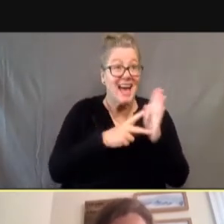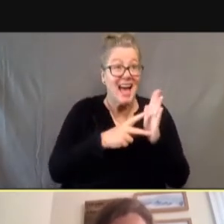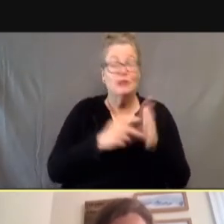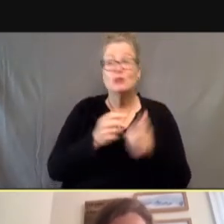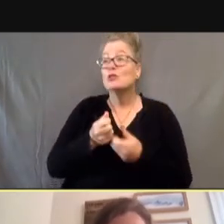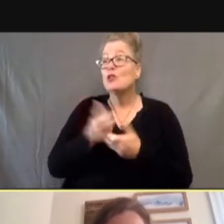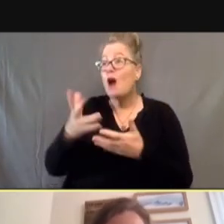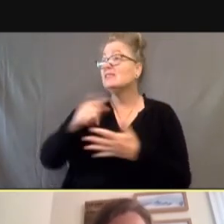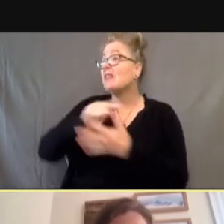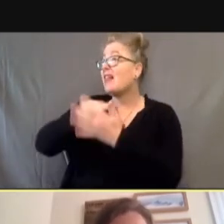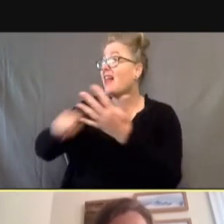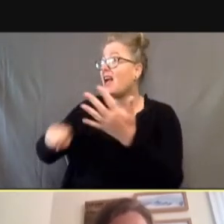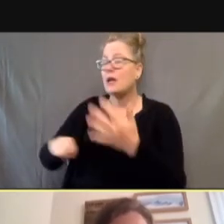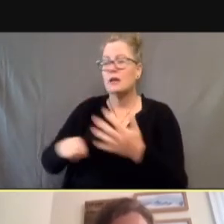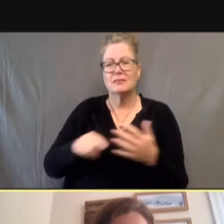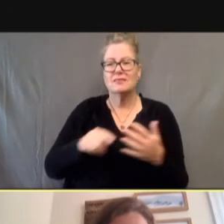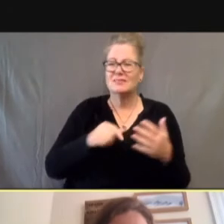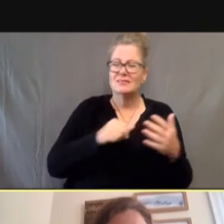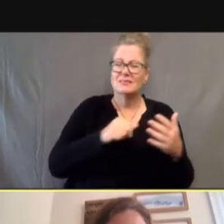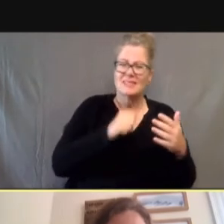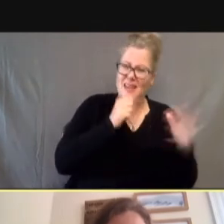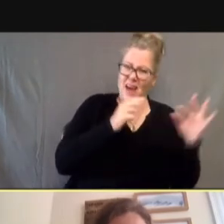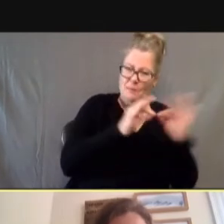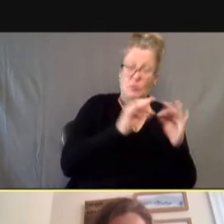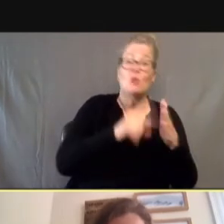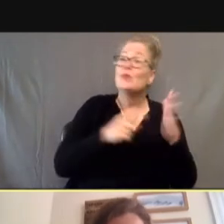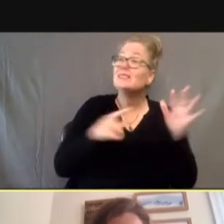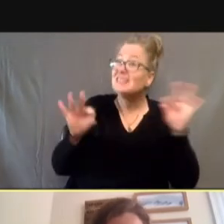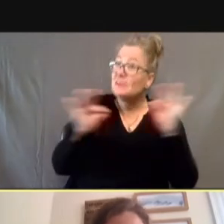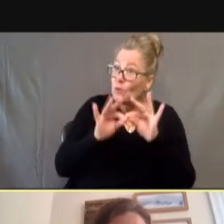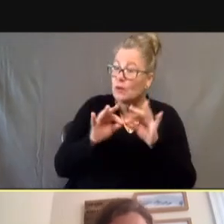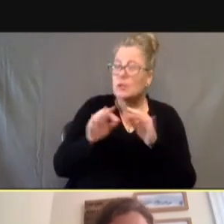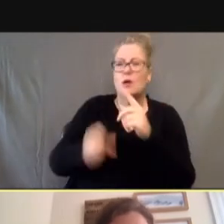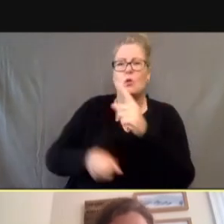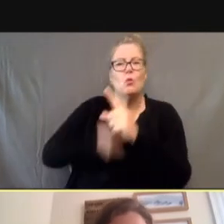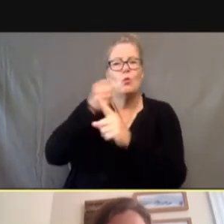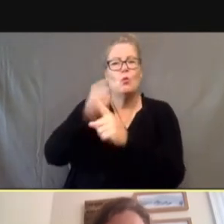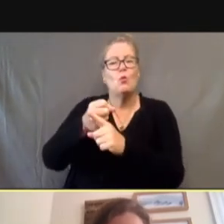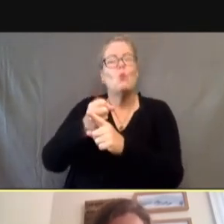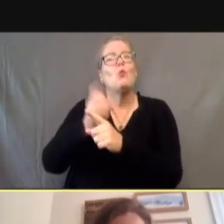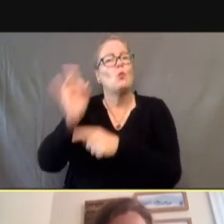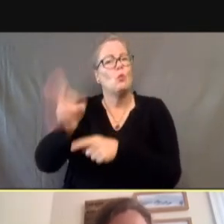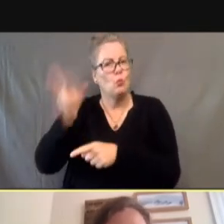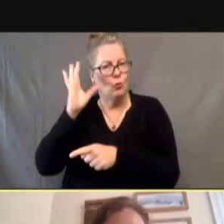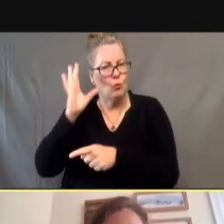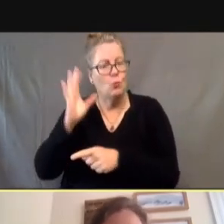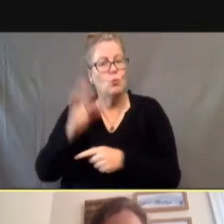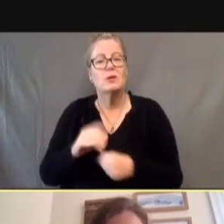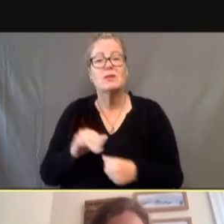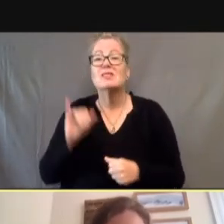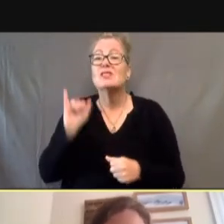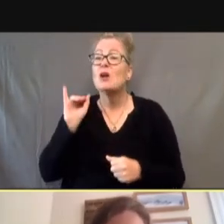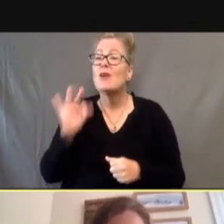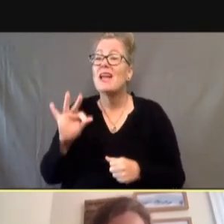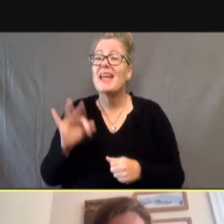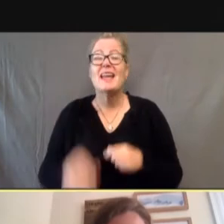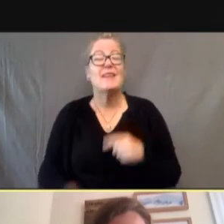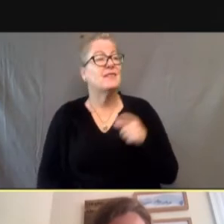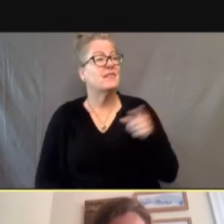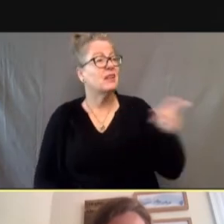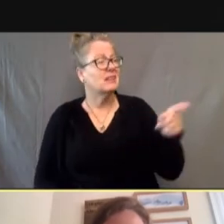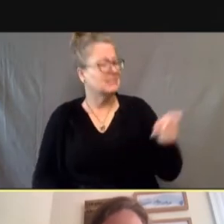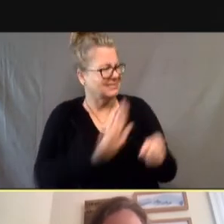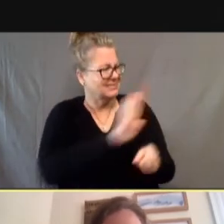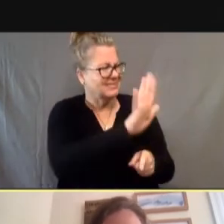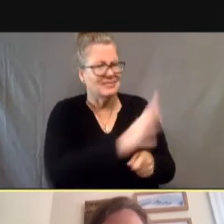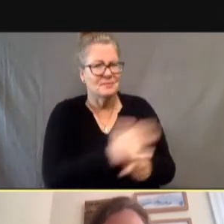side of that, if someone does make a mistake or has an impact that's not quite what they intended, don't call them out, but call them in so we can